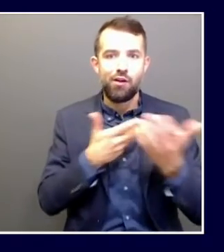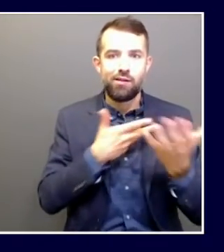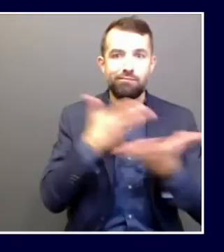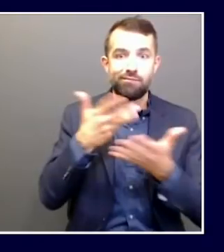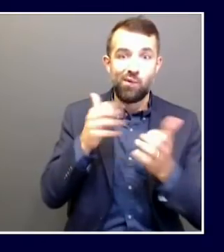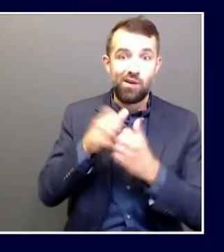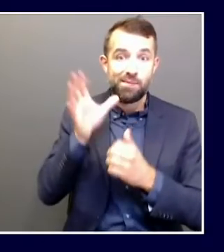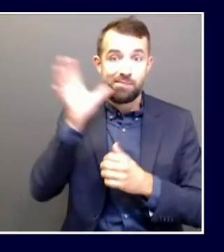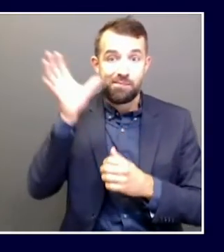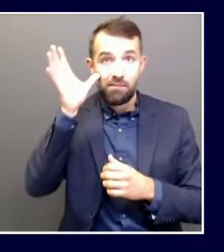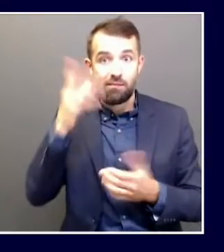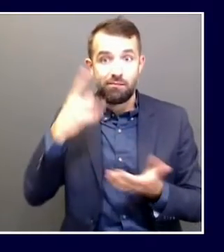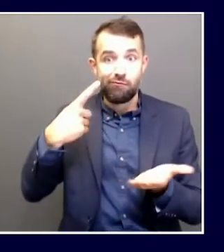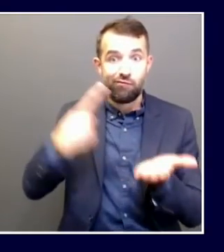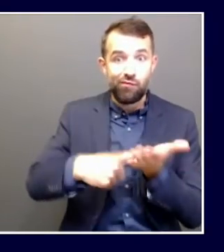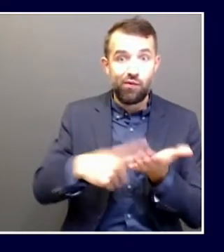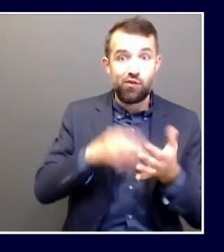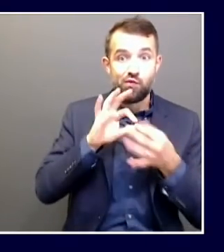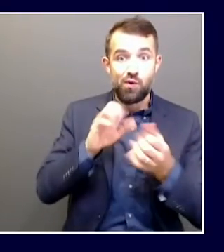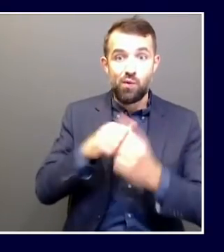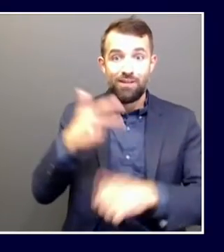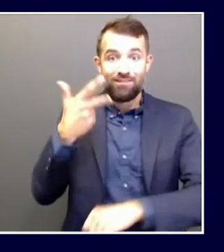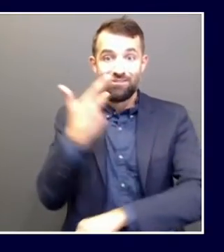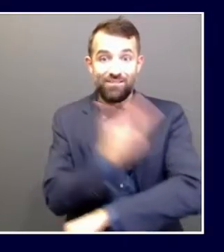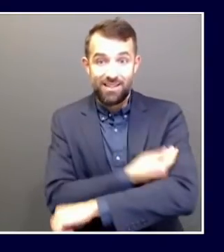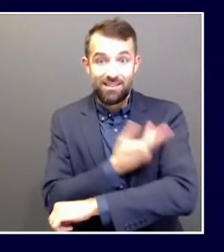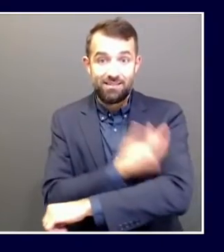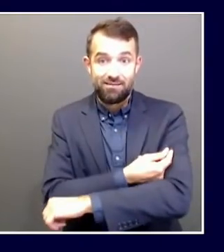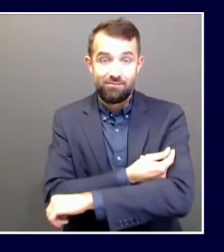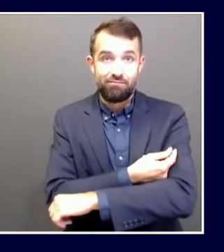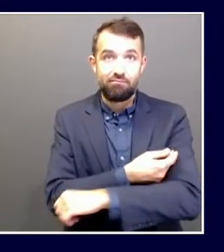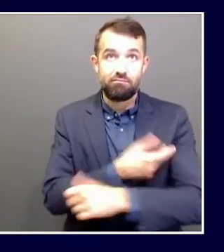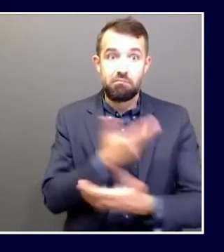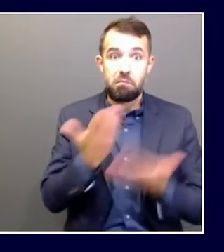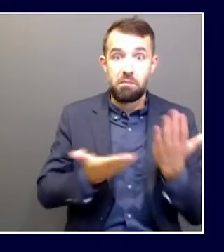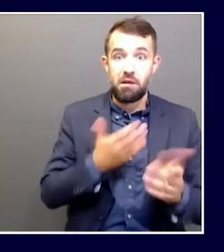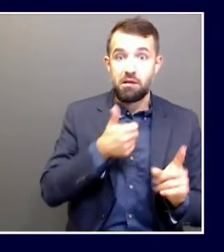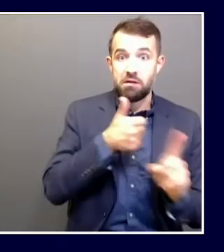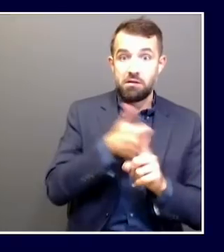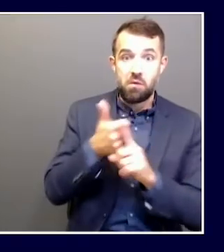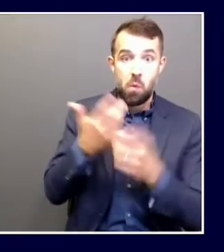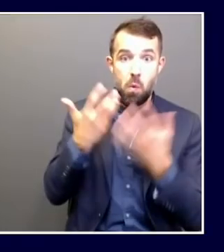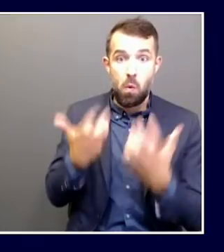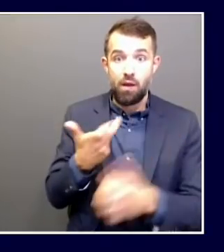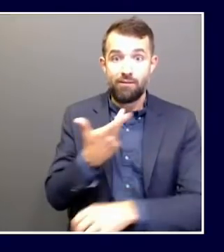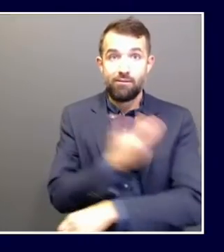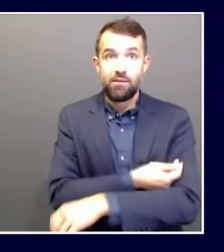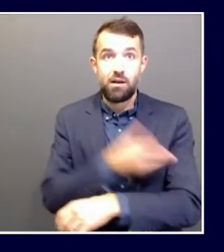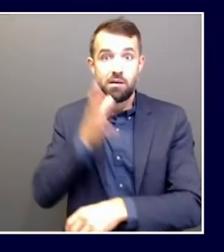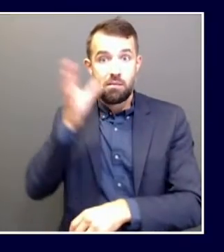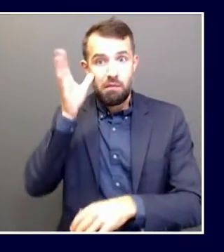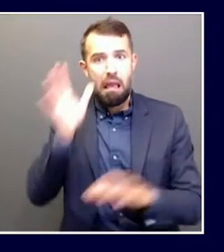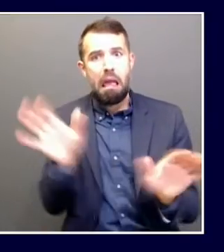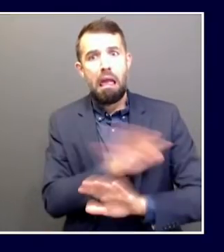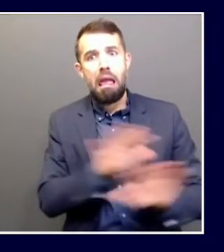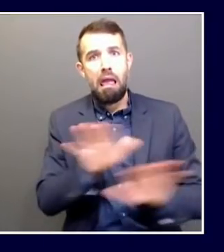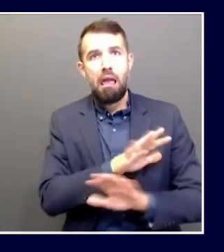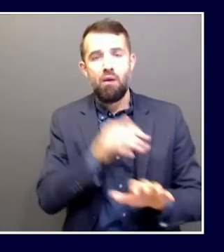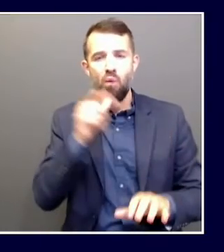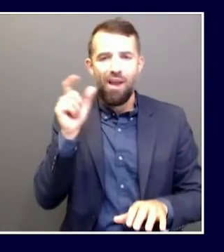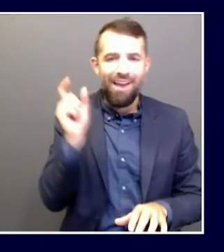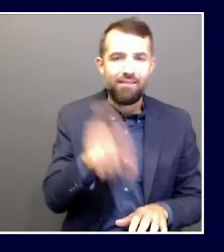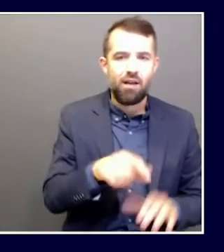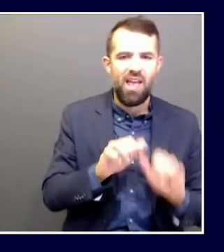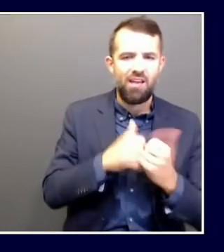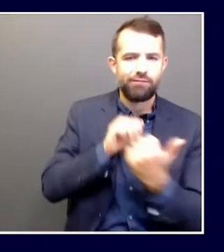of those 16-year-olds may themselves wish to get vaccinated and are facing resistance. Some of them may have already been vaccinated